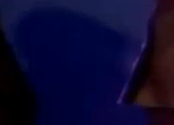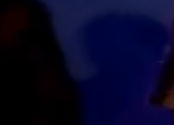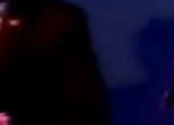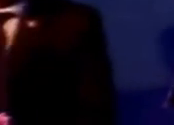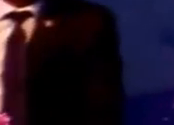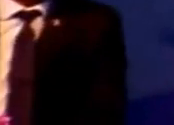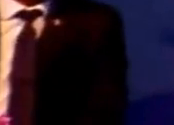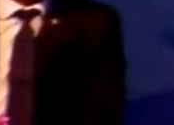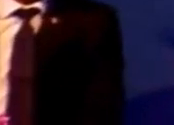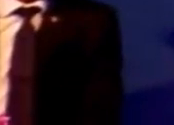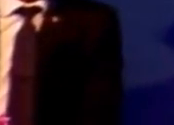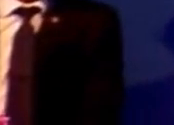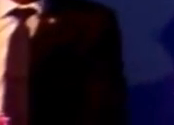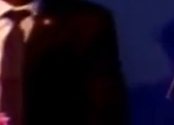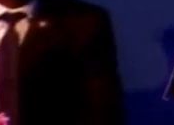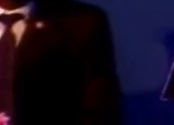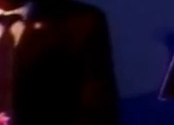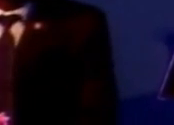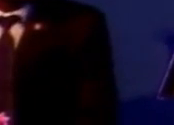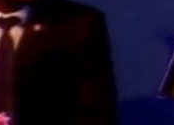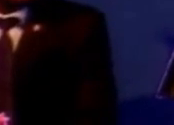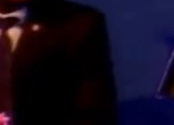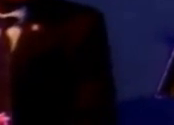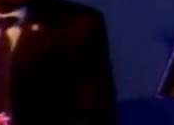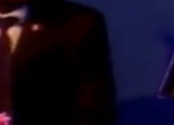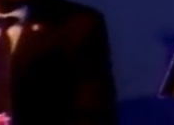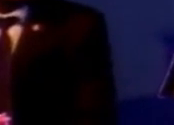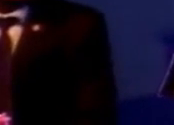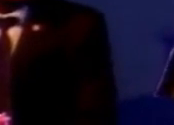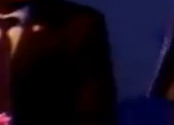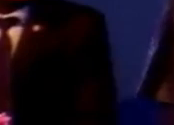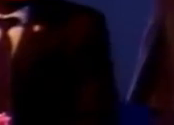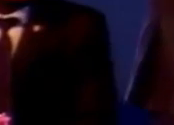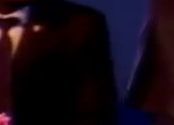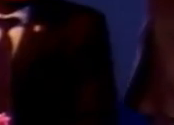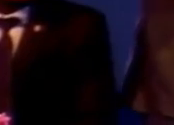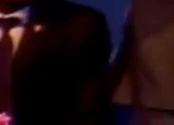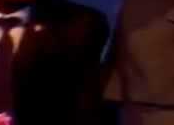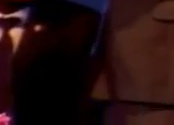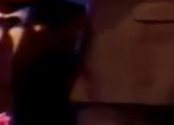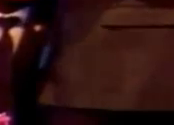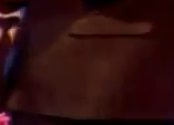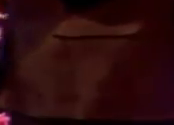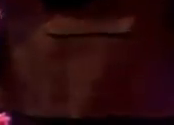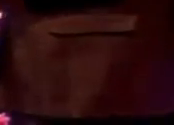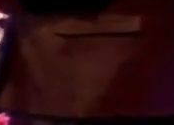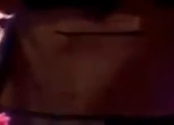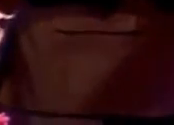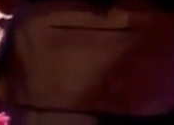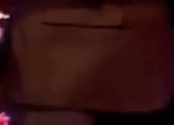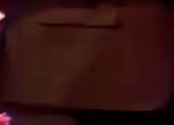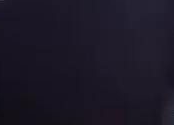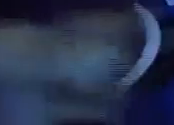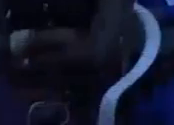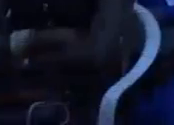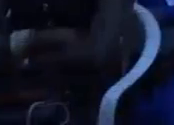blown. Dufite abahembe arindwi baravuza inshuro ndwi. We have seven horns here that are going to be blown